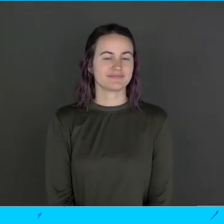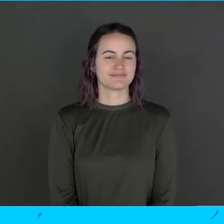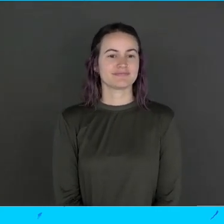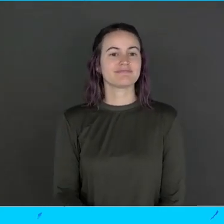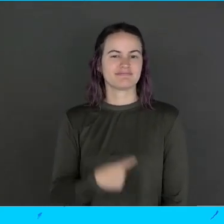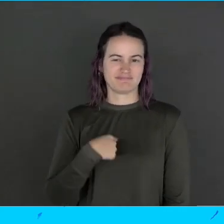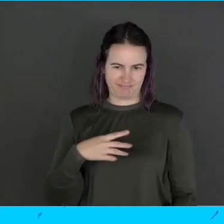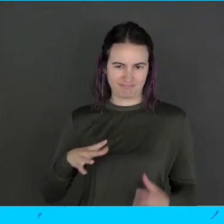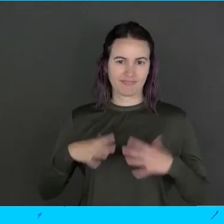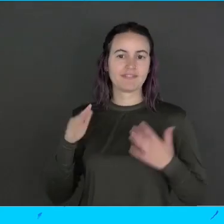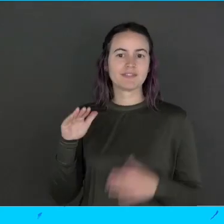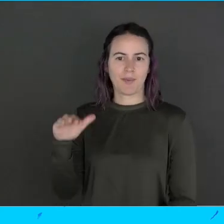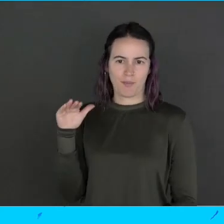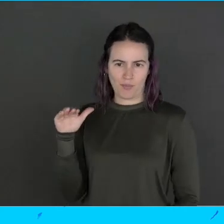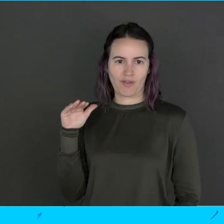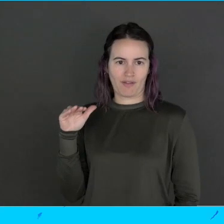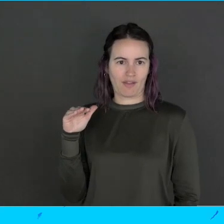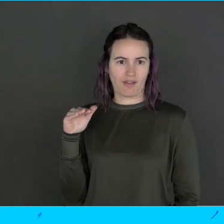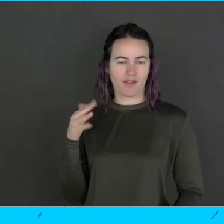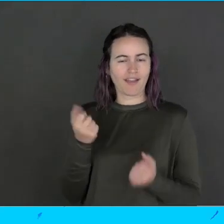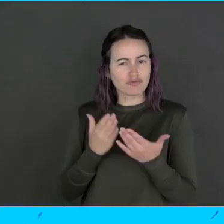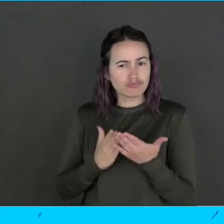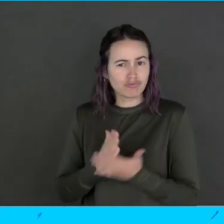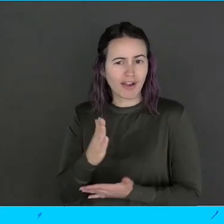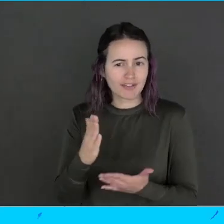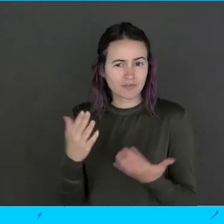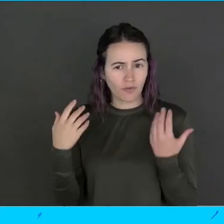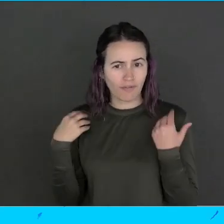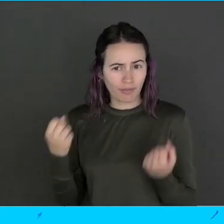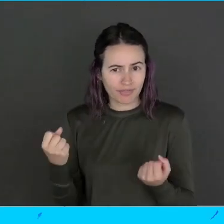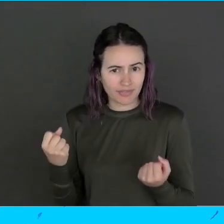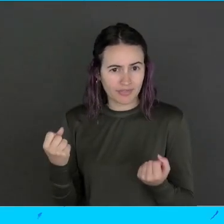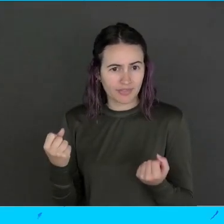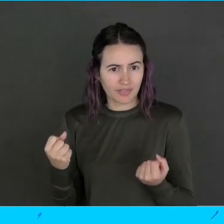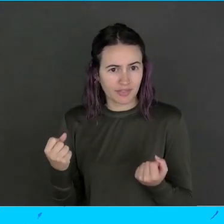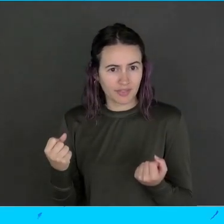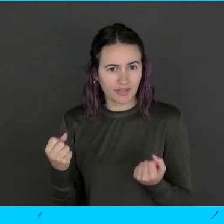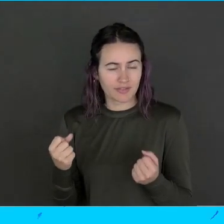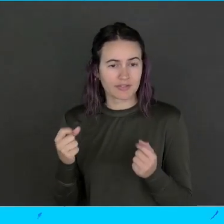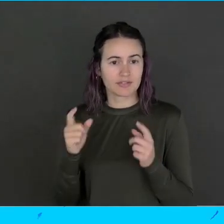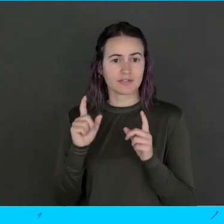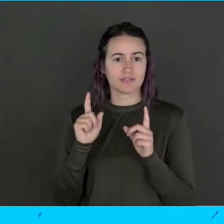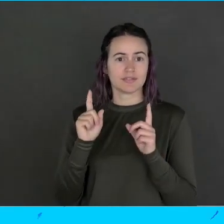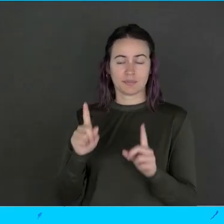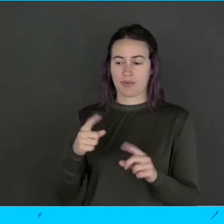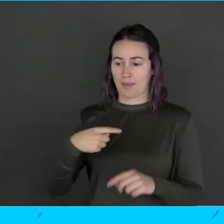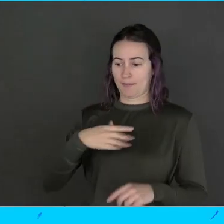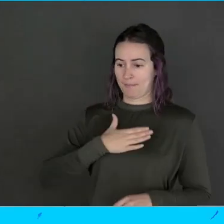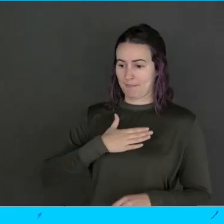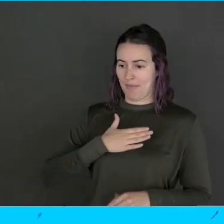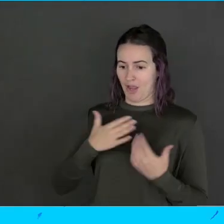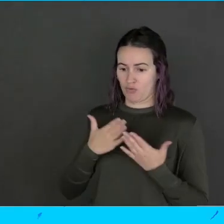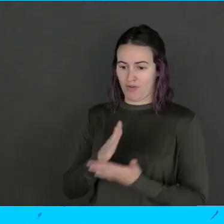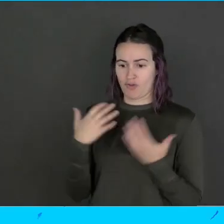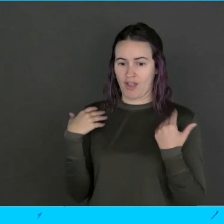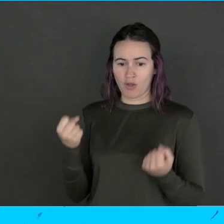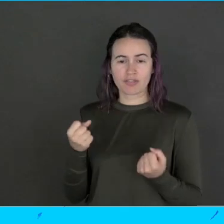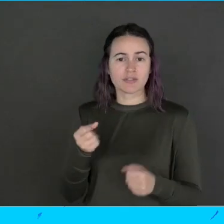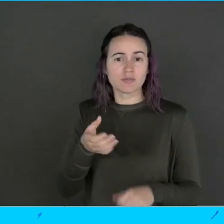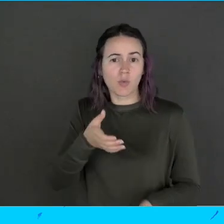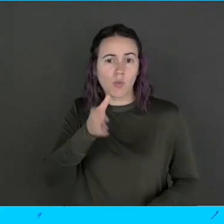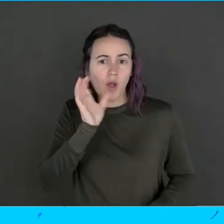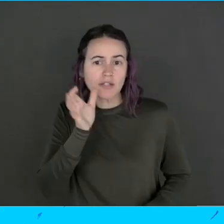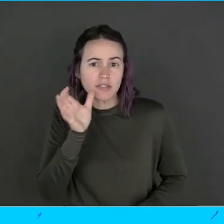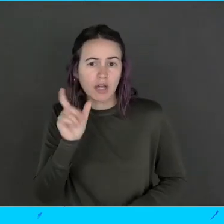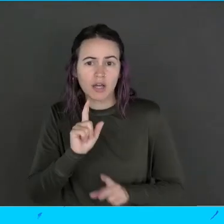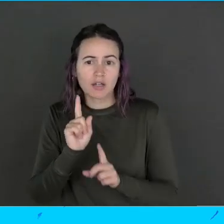the right to health, but however, how can I have the right to health without water, without sanitation.